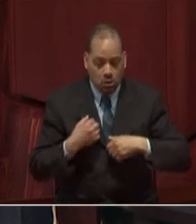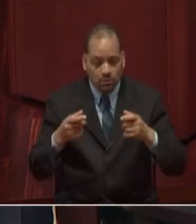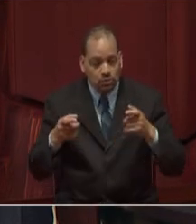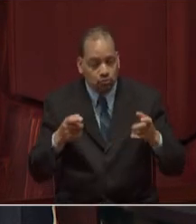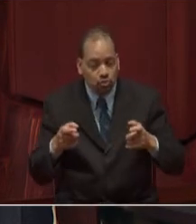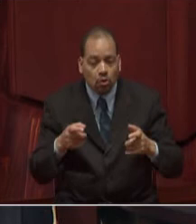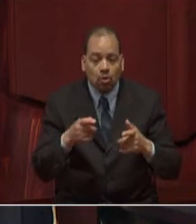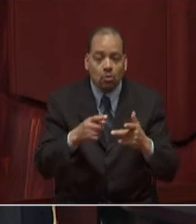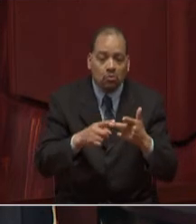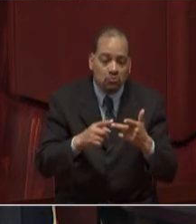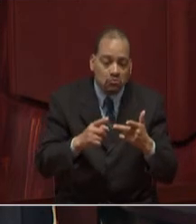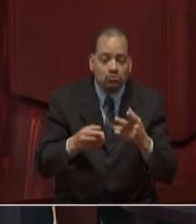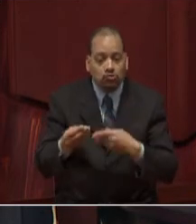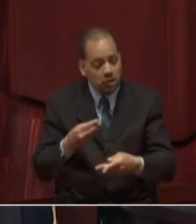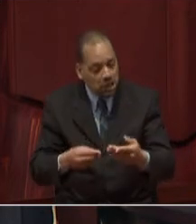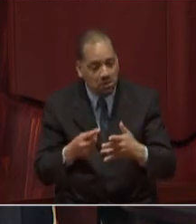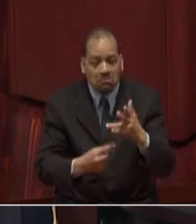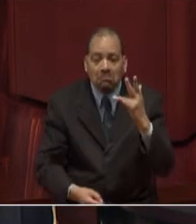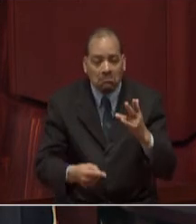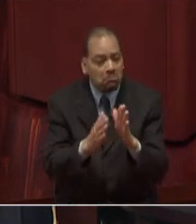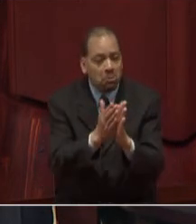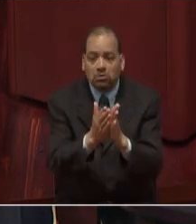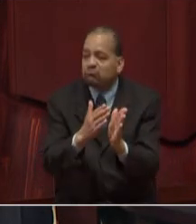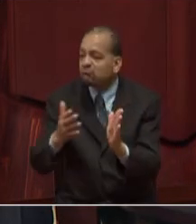a furtive, close hold,